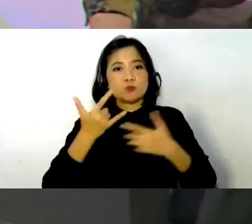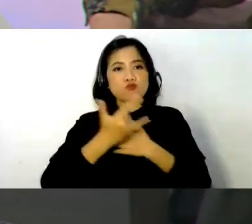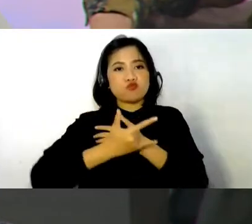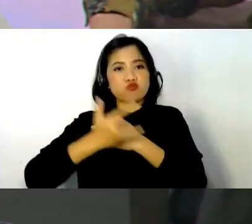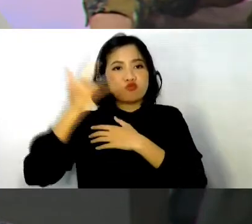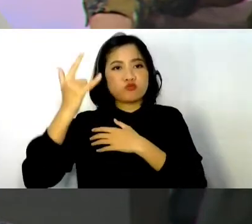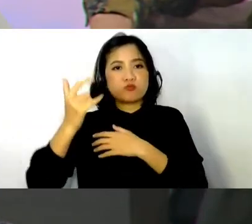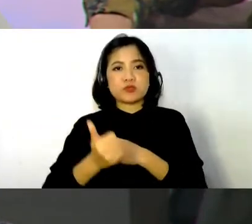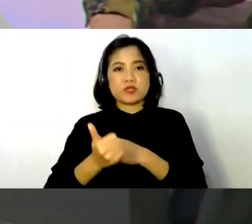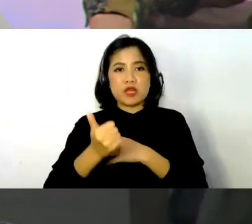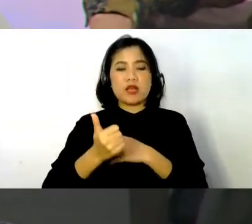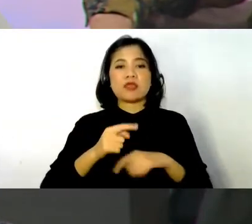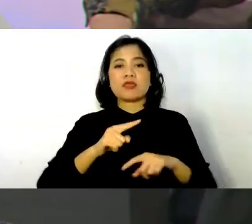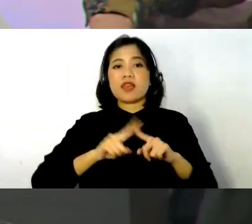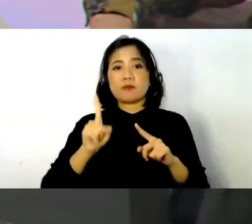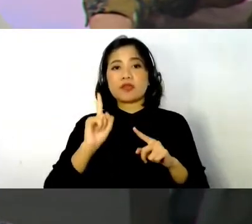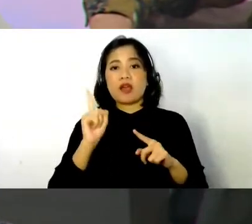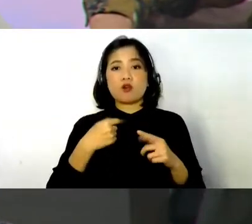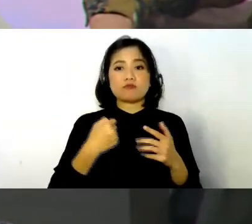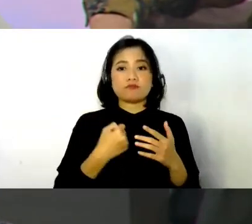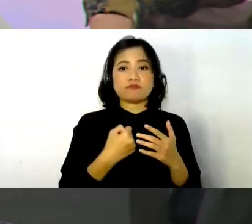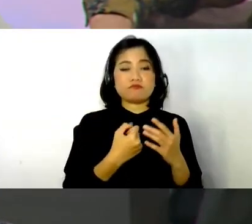as local level. Thank you very much.